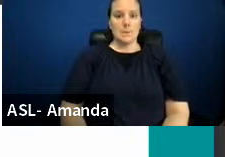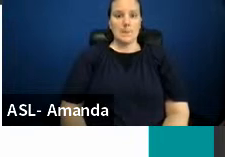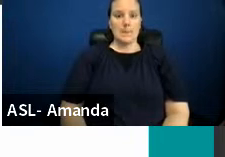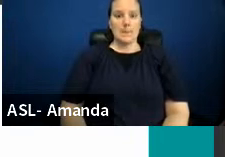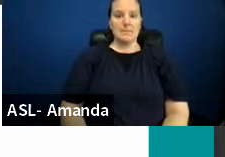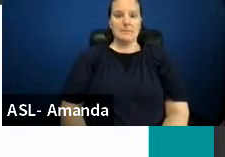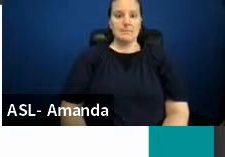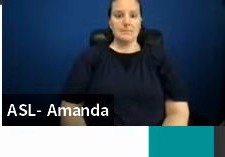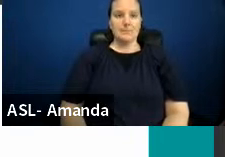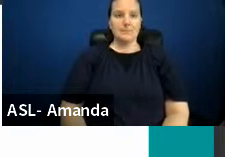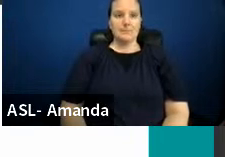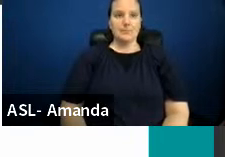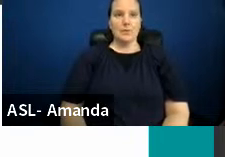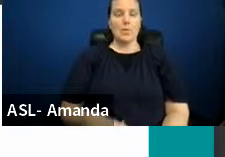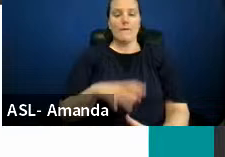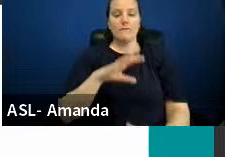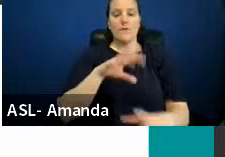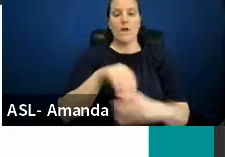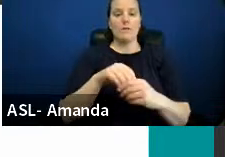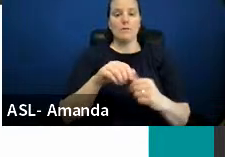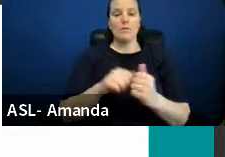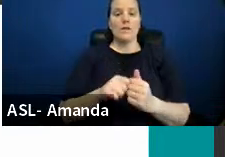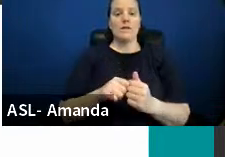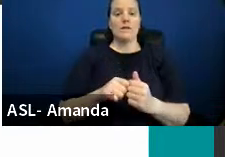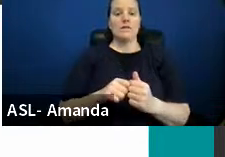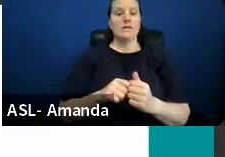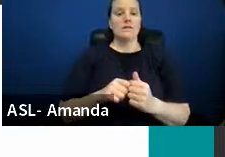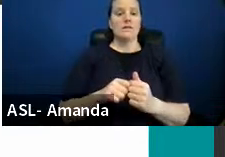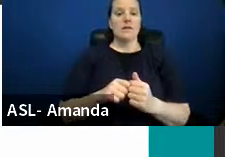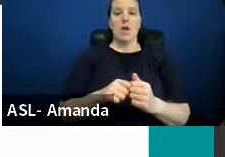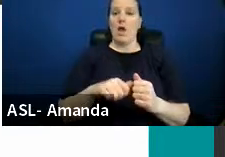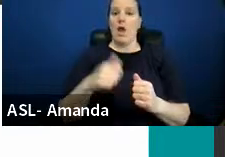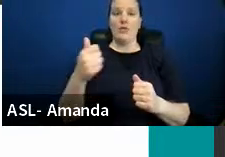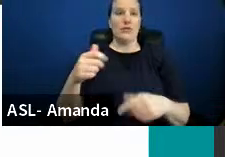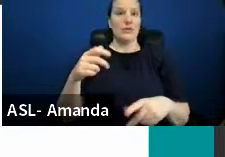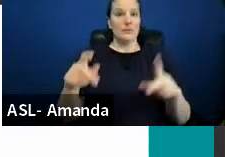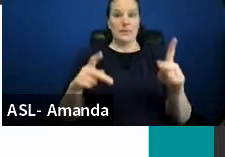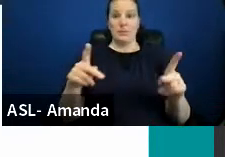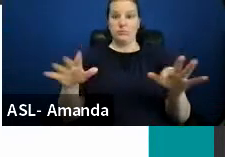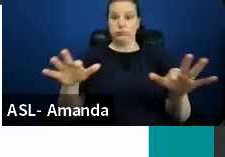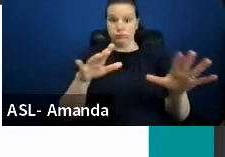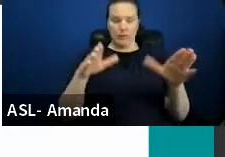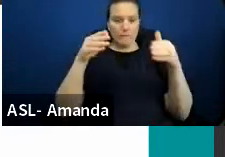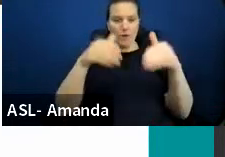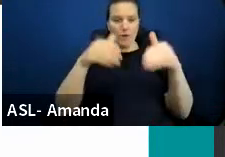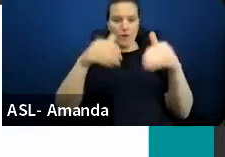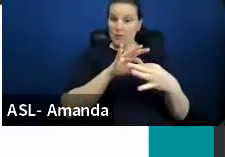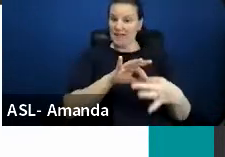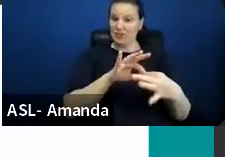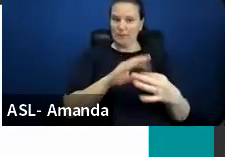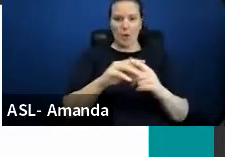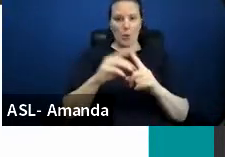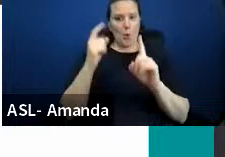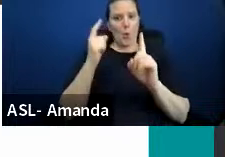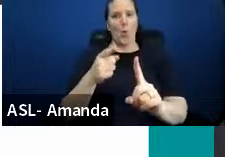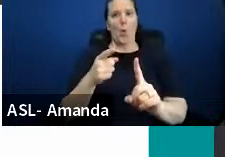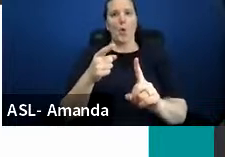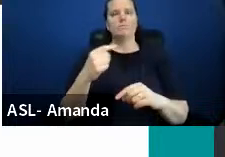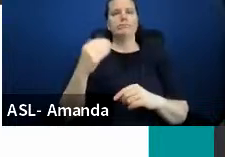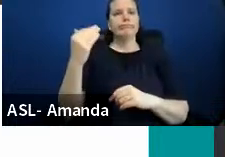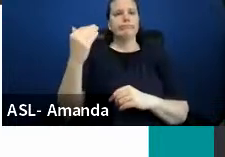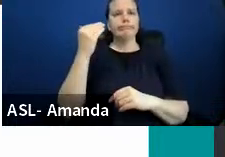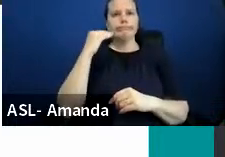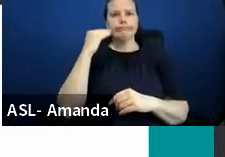As we engage with one another, it's essential to prioritize our relationships and stay focused on our common goal. We must be aware of